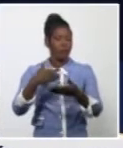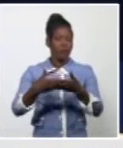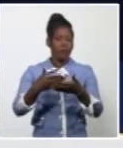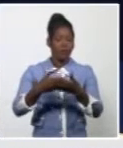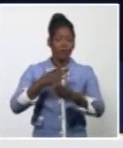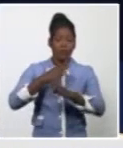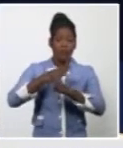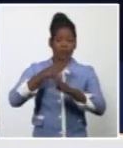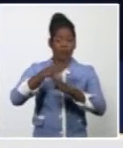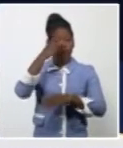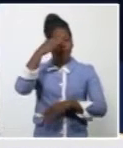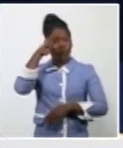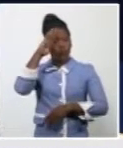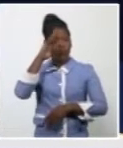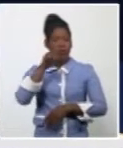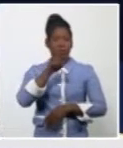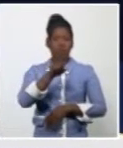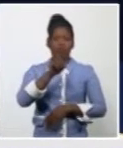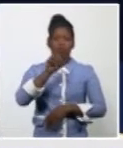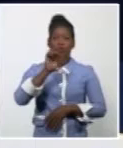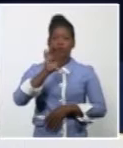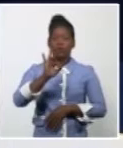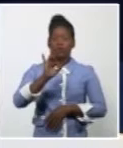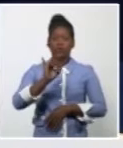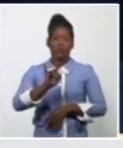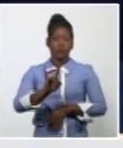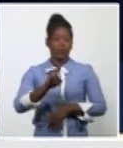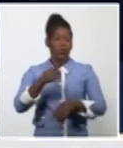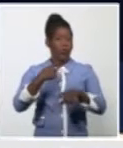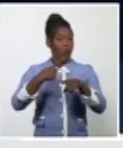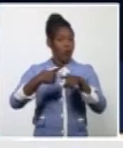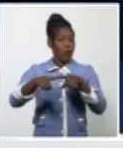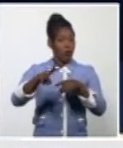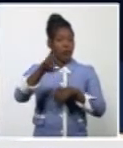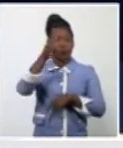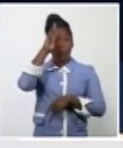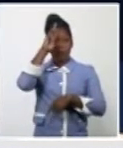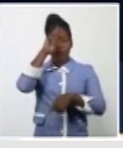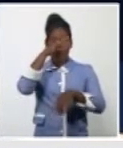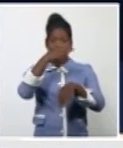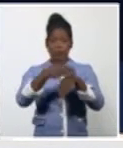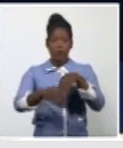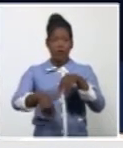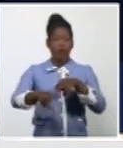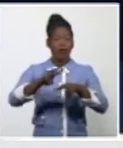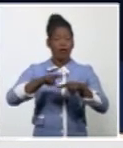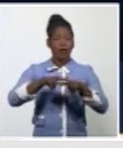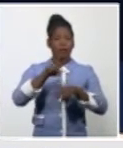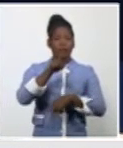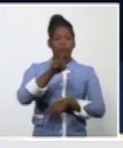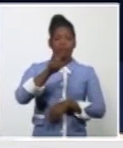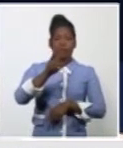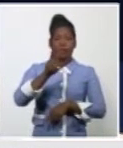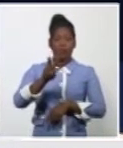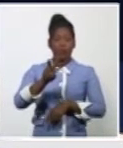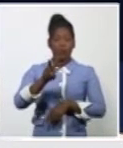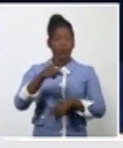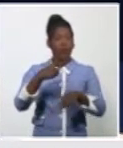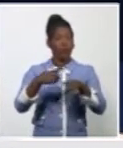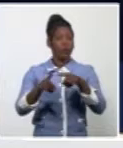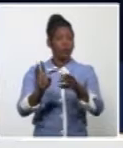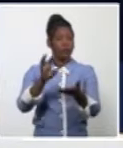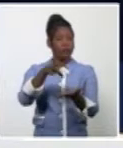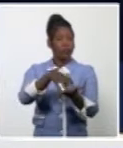Microbiology Laboratory in Havana, 282. In Santiago de Cuba Laboratory, 189. In